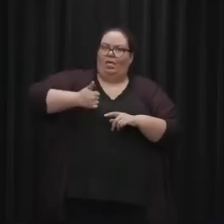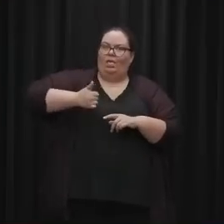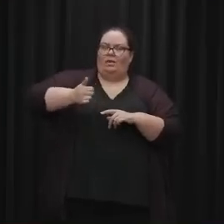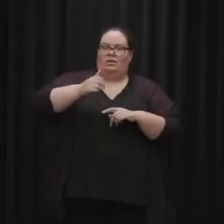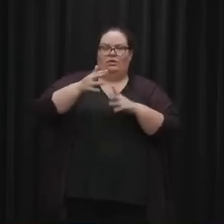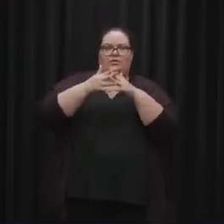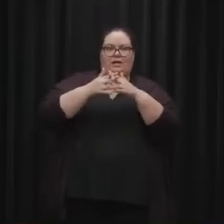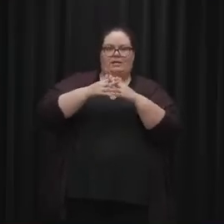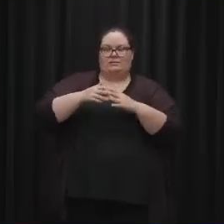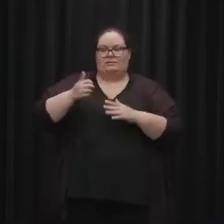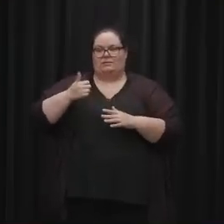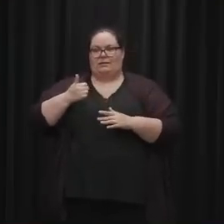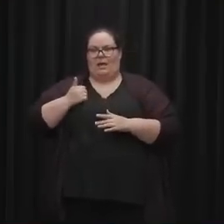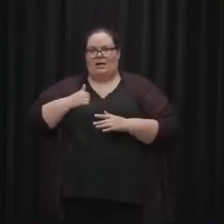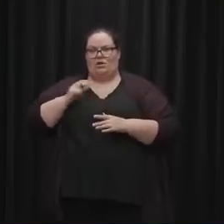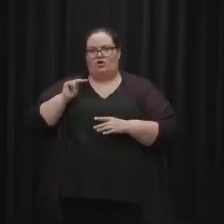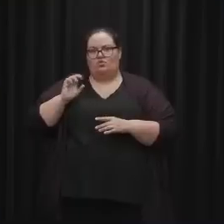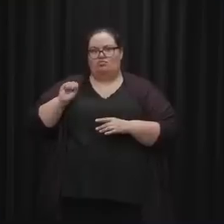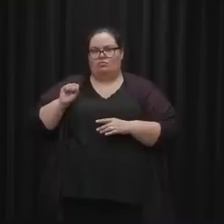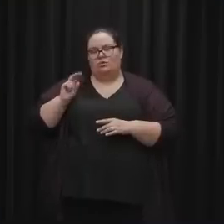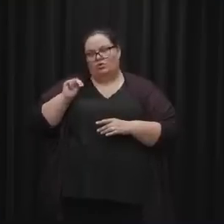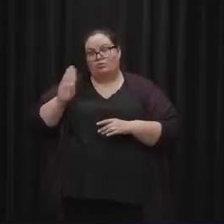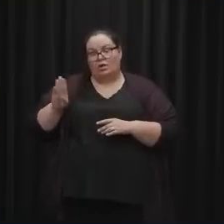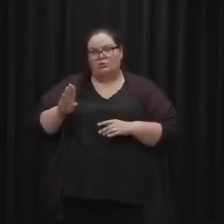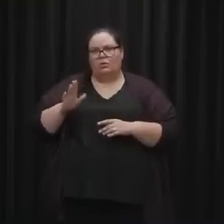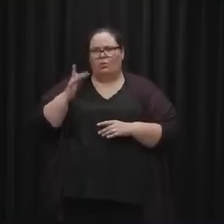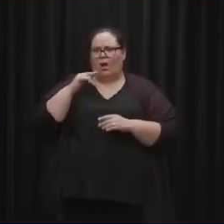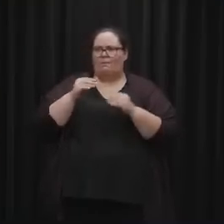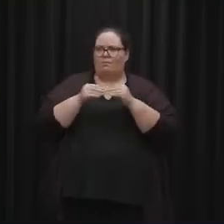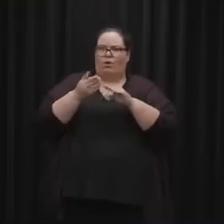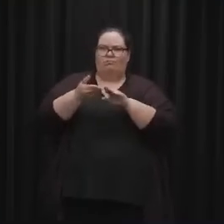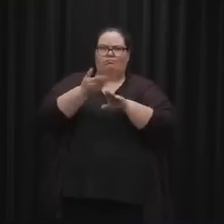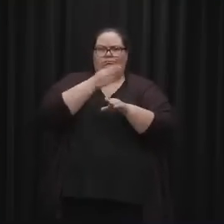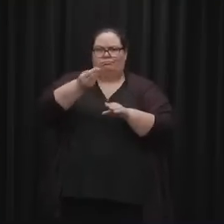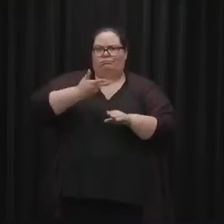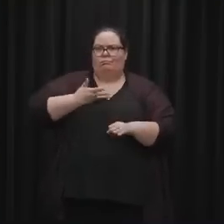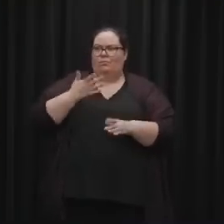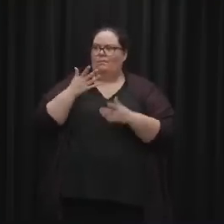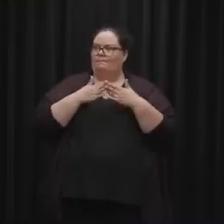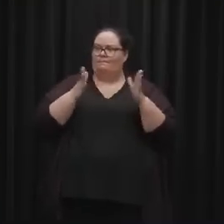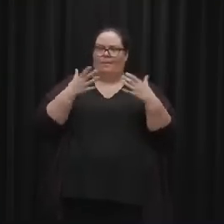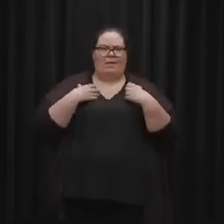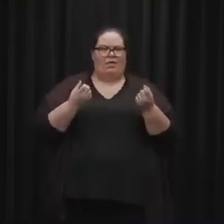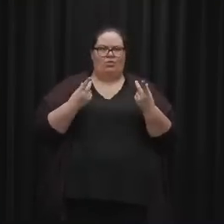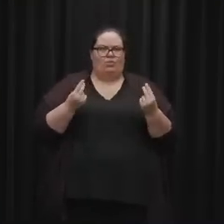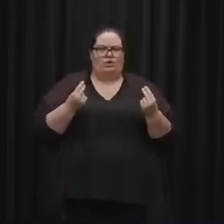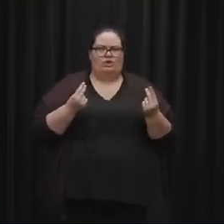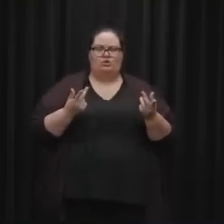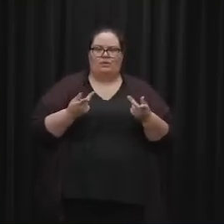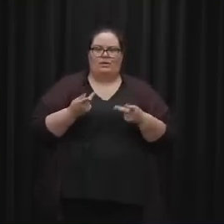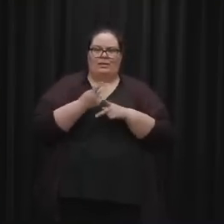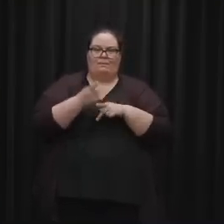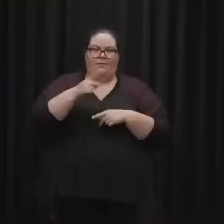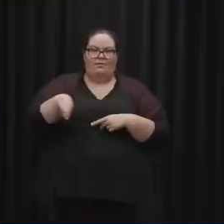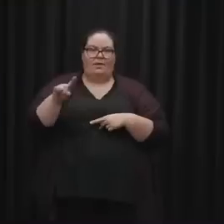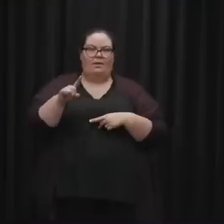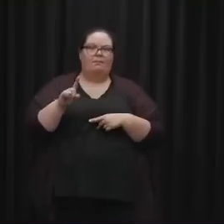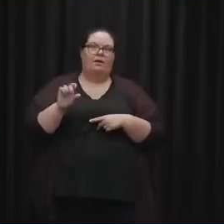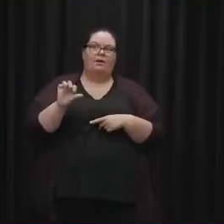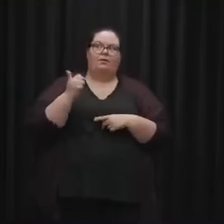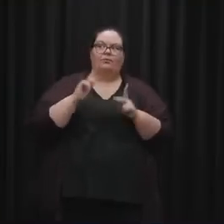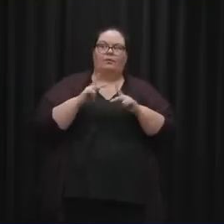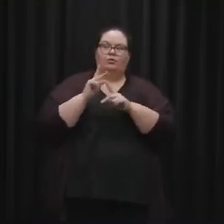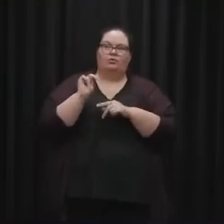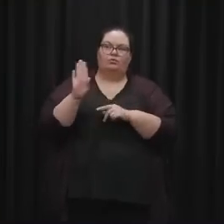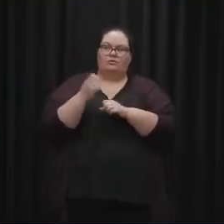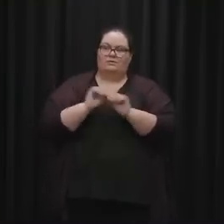forth. Why didn't we hear about this sooner, and what is public health doing to keep them and other New Brunswickers